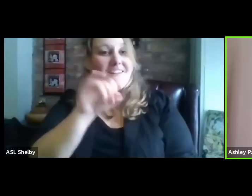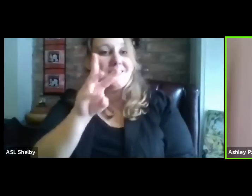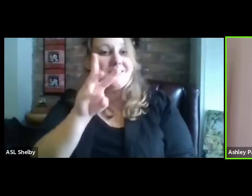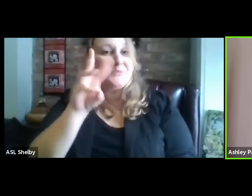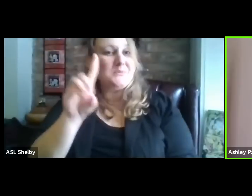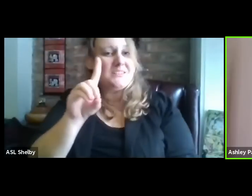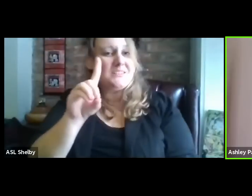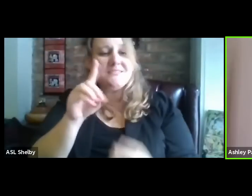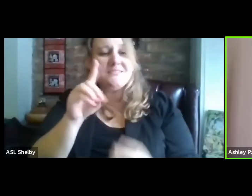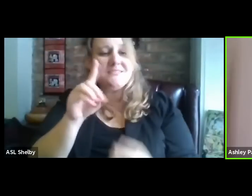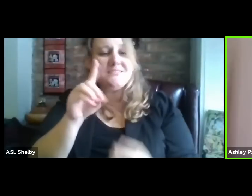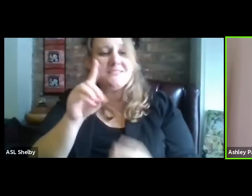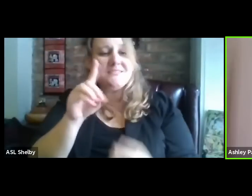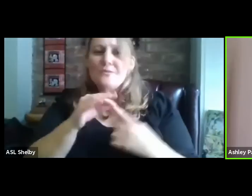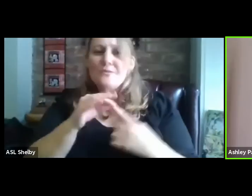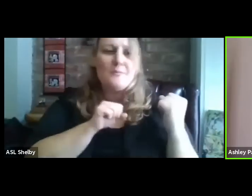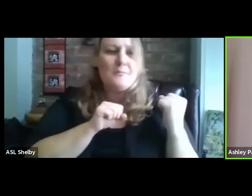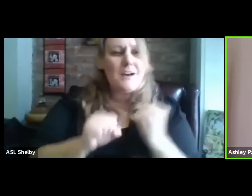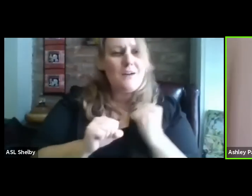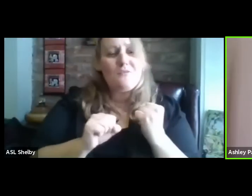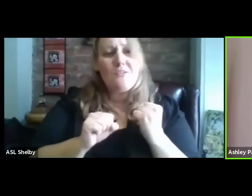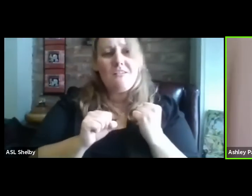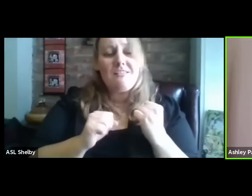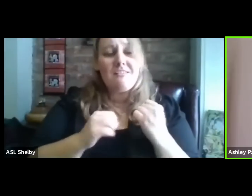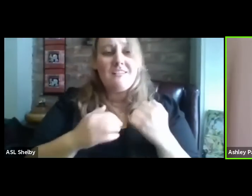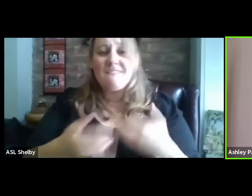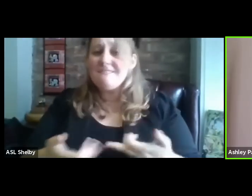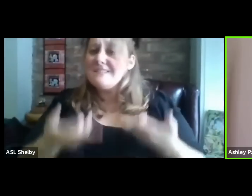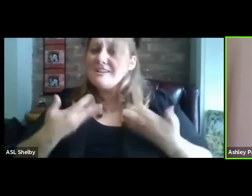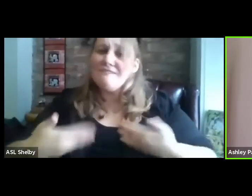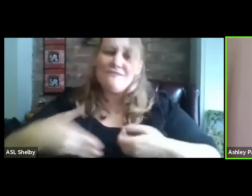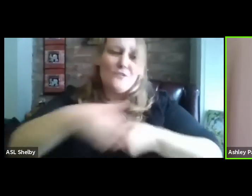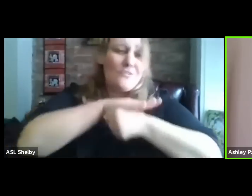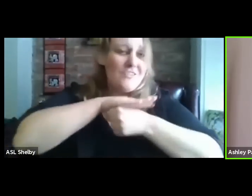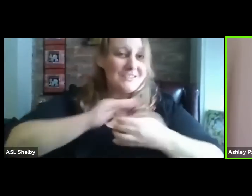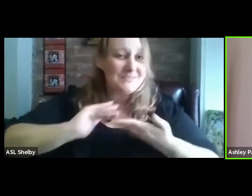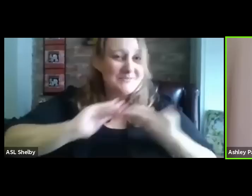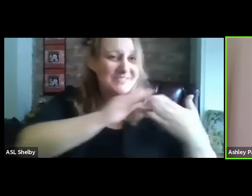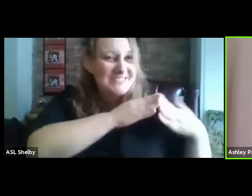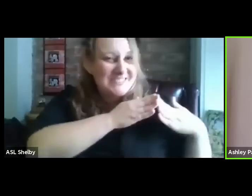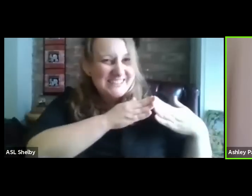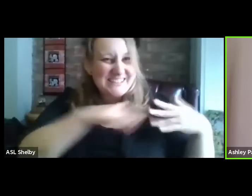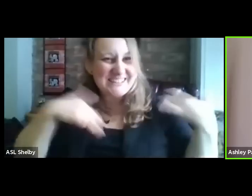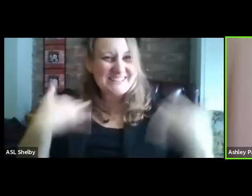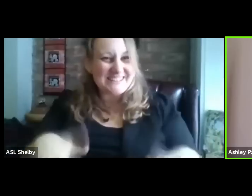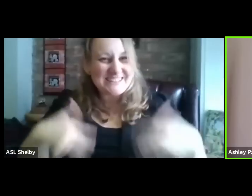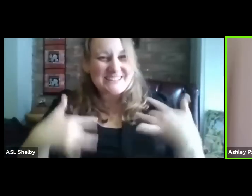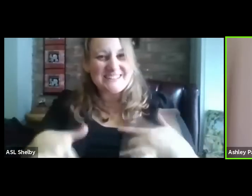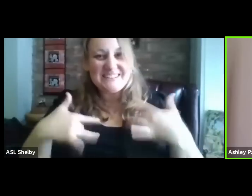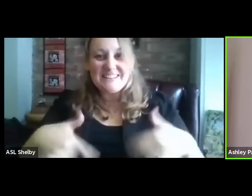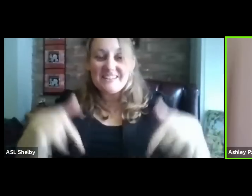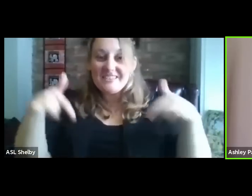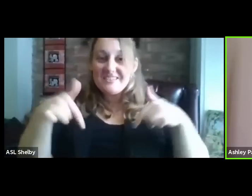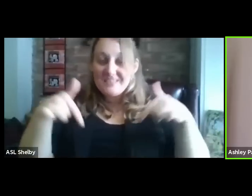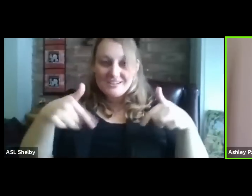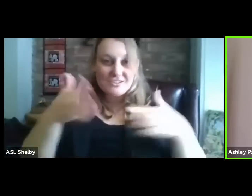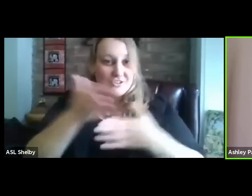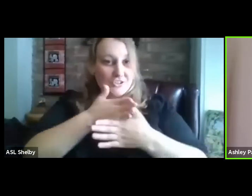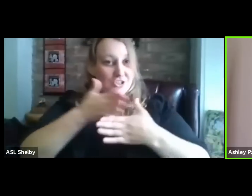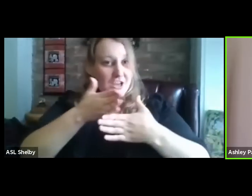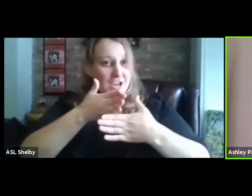of community. And I'm funny about community, but this moment, this shared space, this was